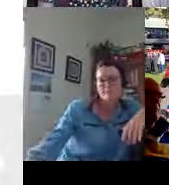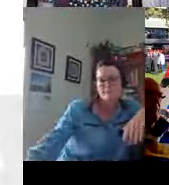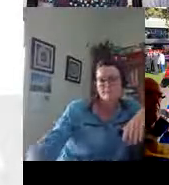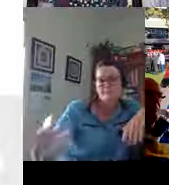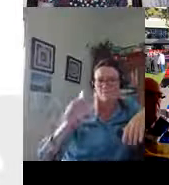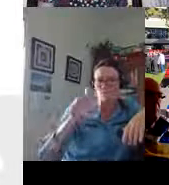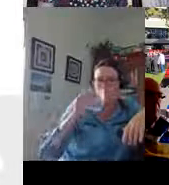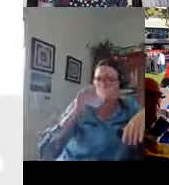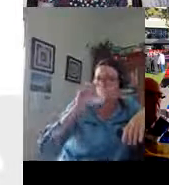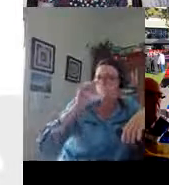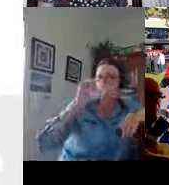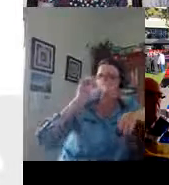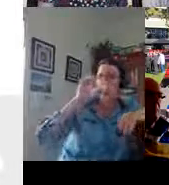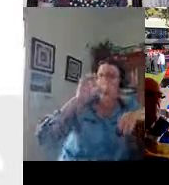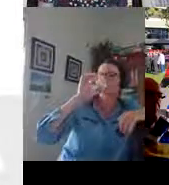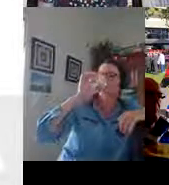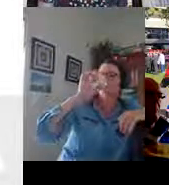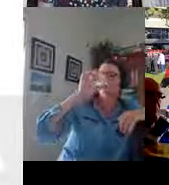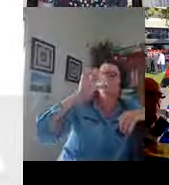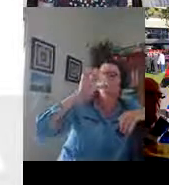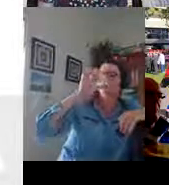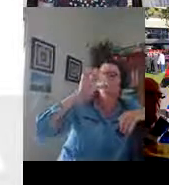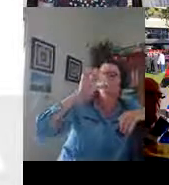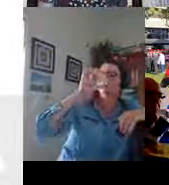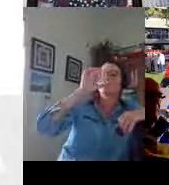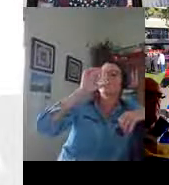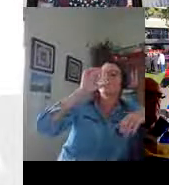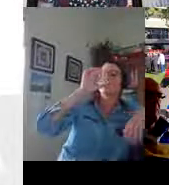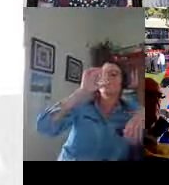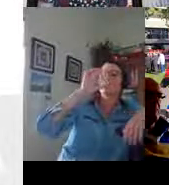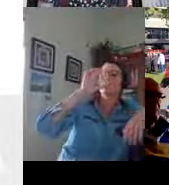how much you can use or put back into the network.